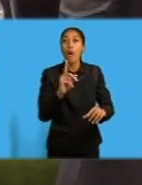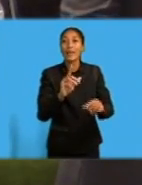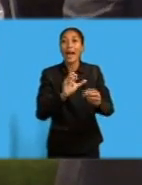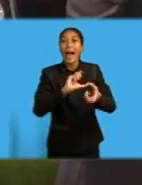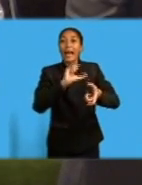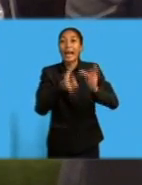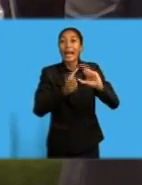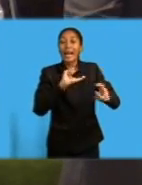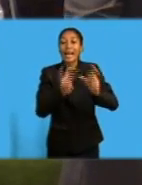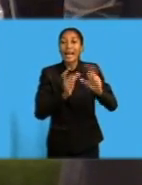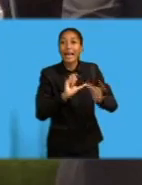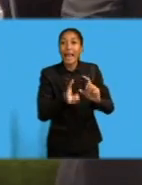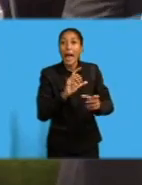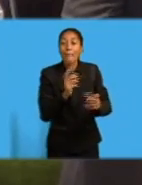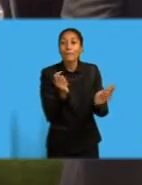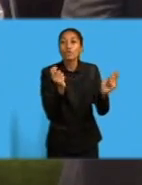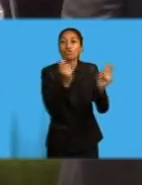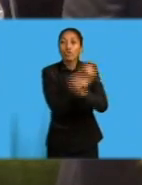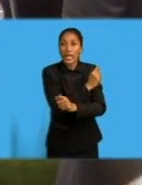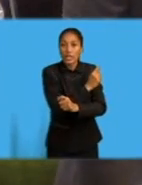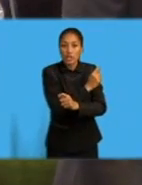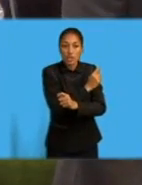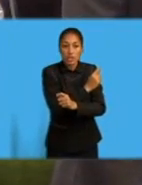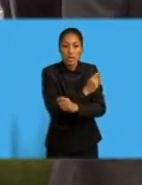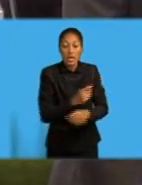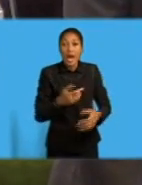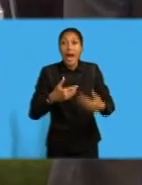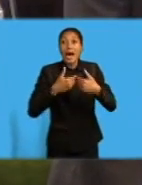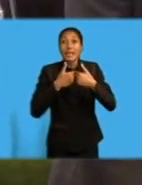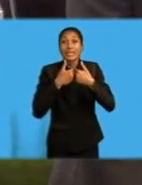formal presidency starts in November.